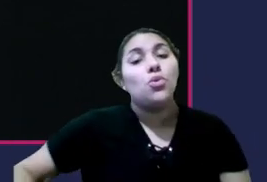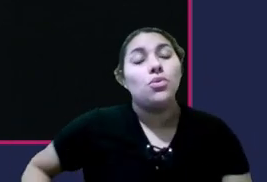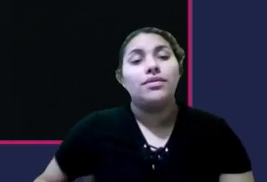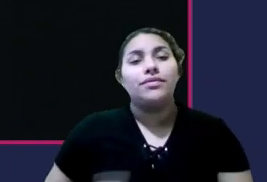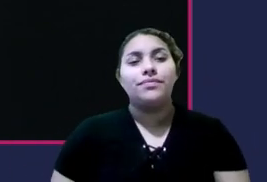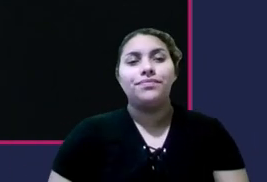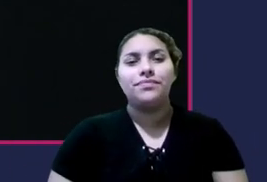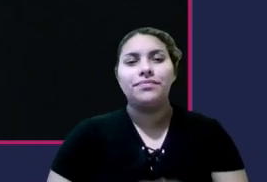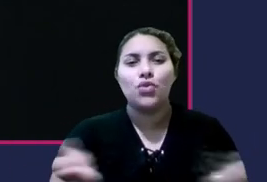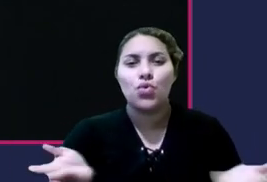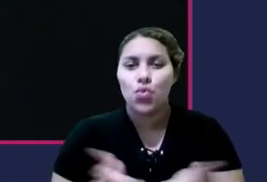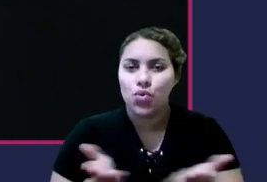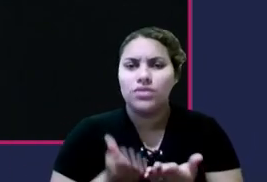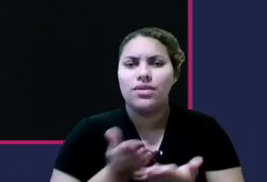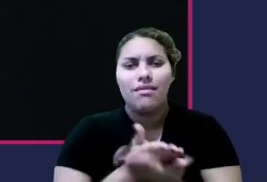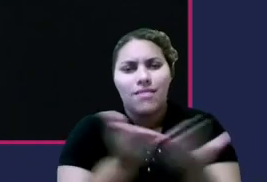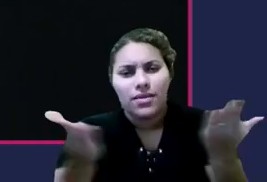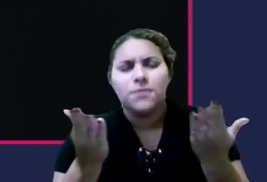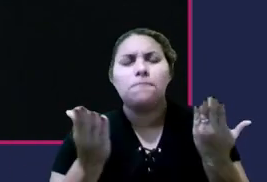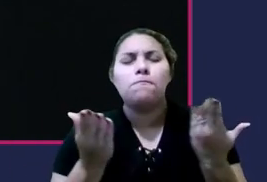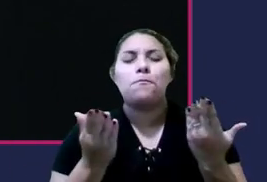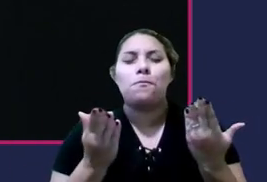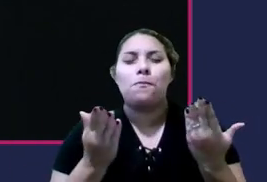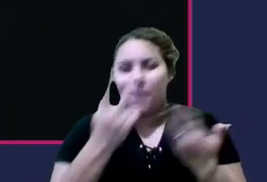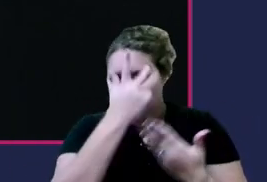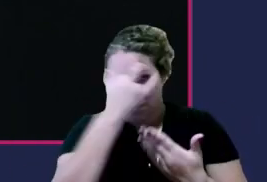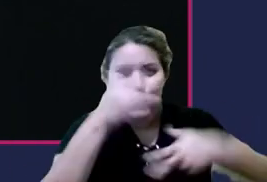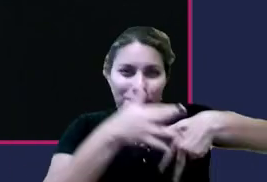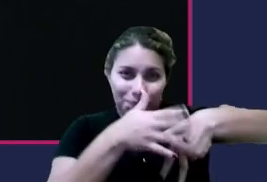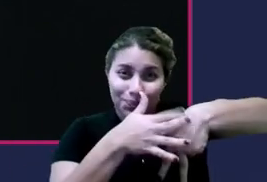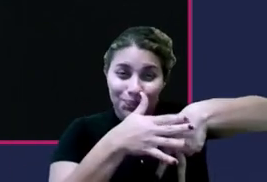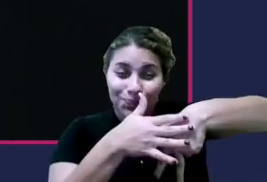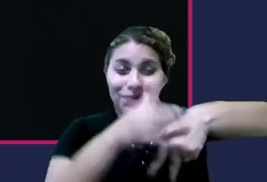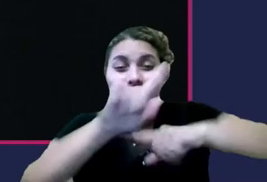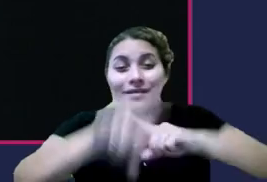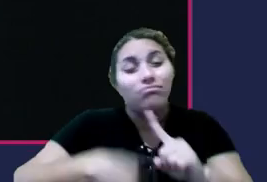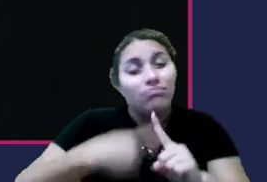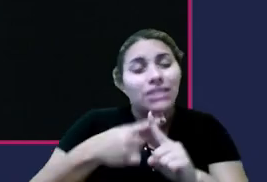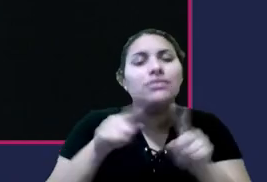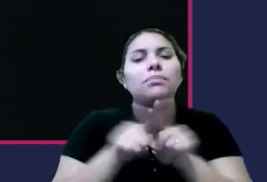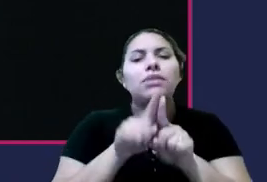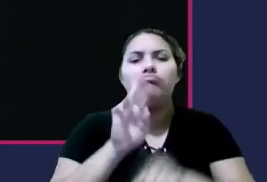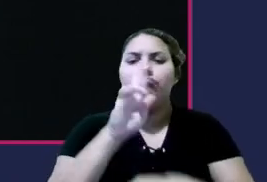to improve public policies for these patients, and also